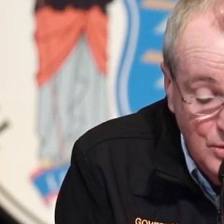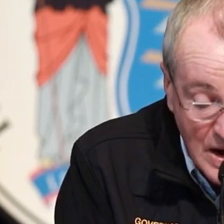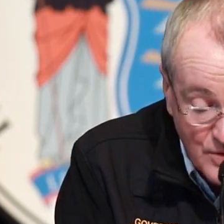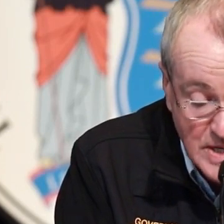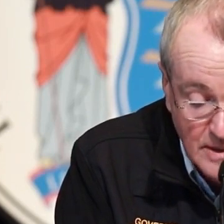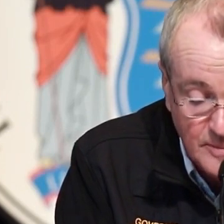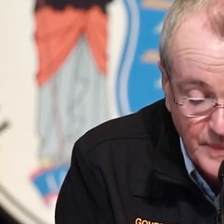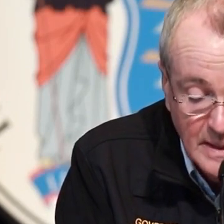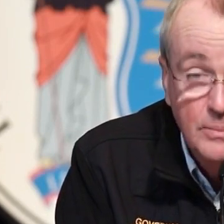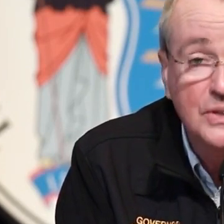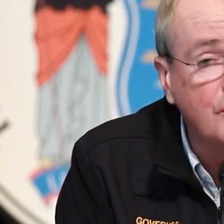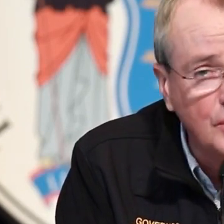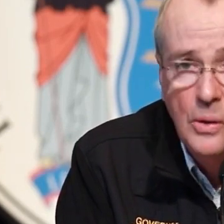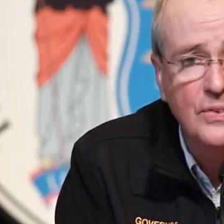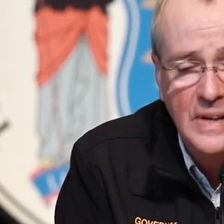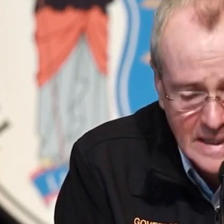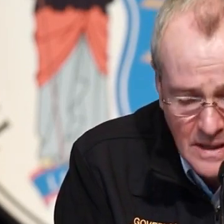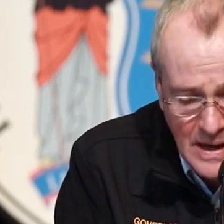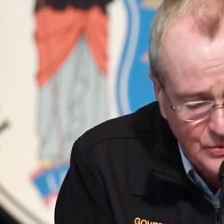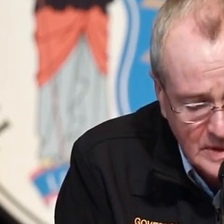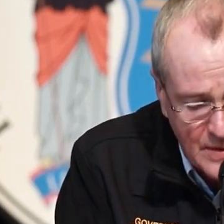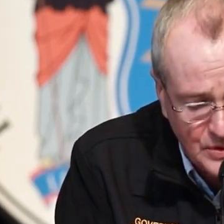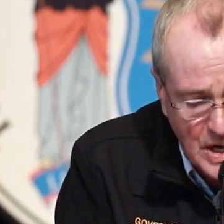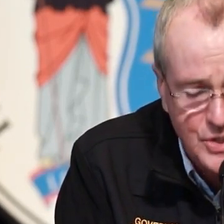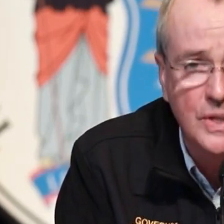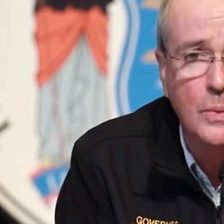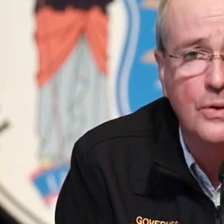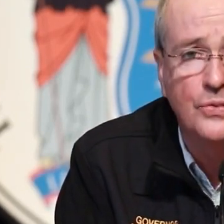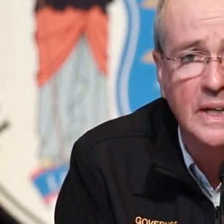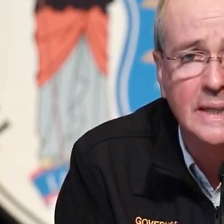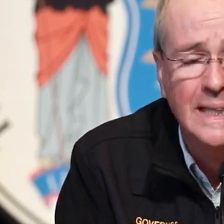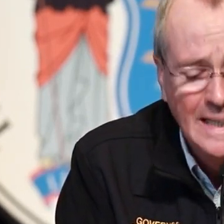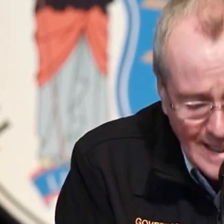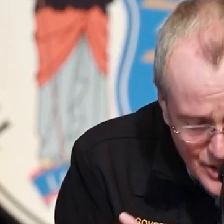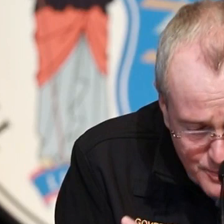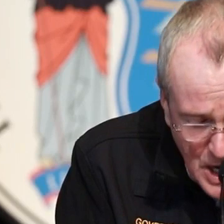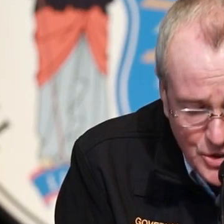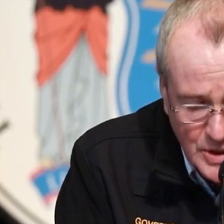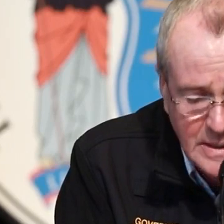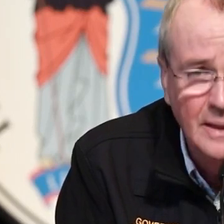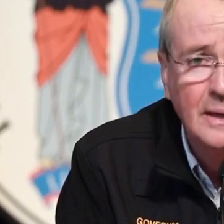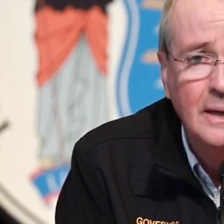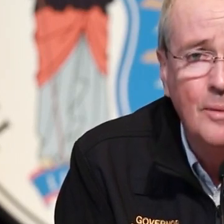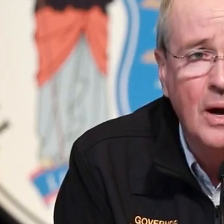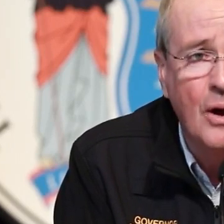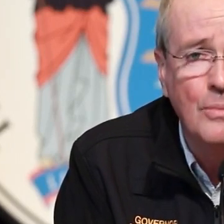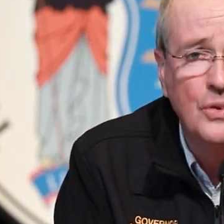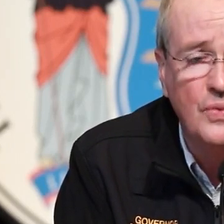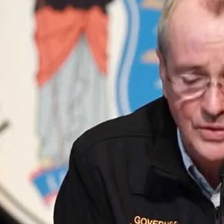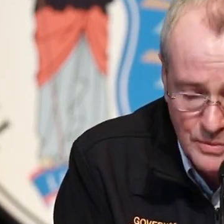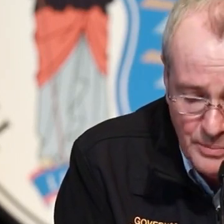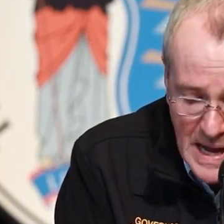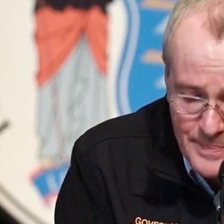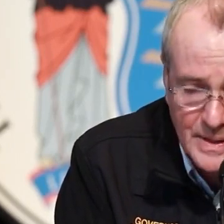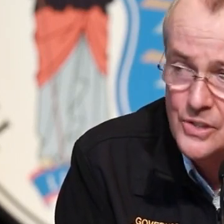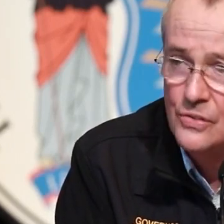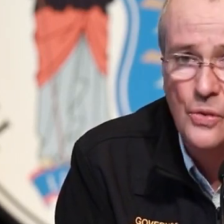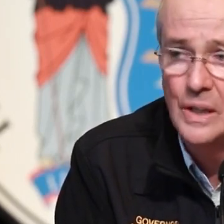the flu every year. But the flu has not caused the devastation that we are seeing, especially among our most